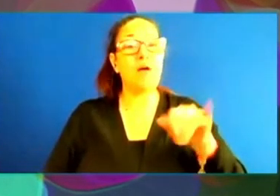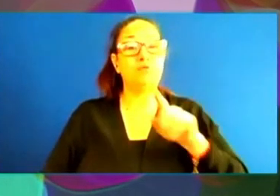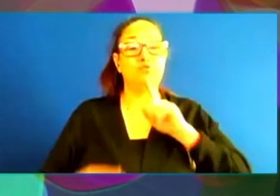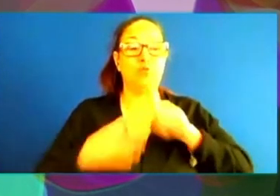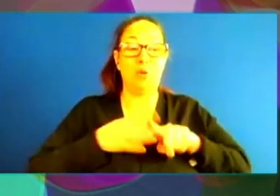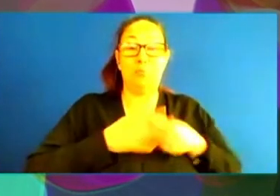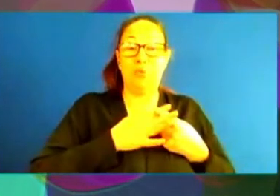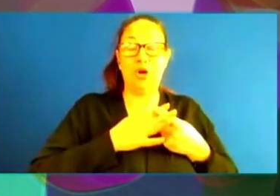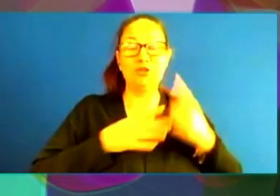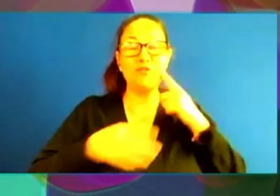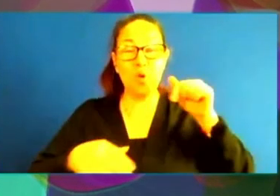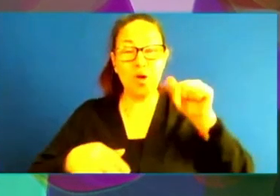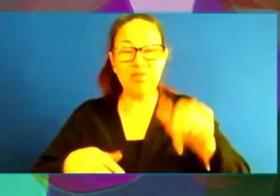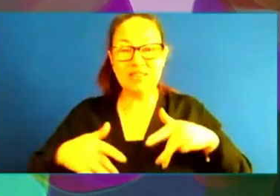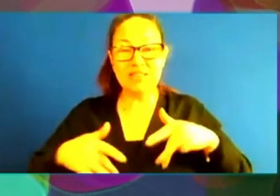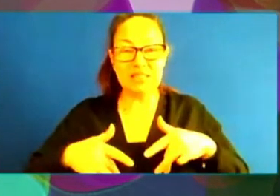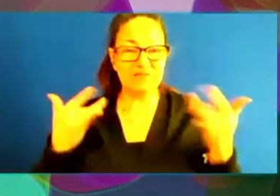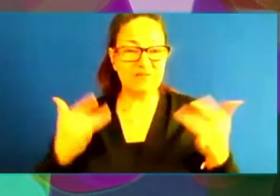event.